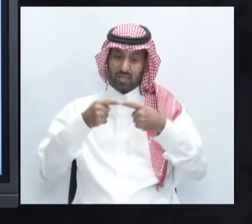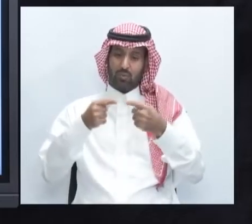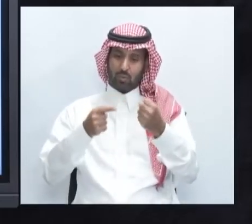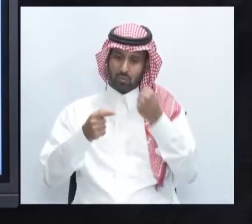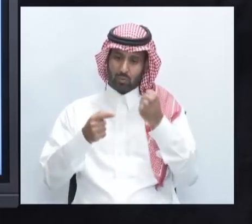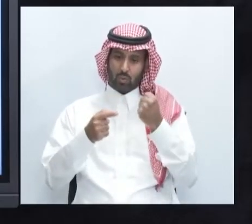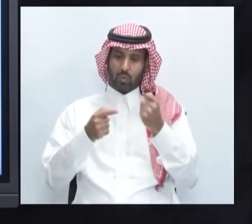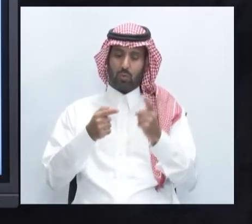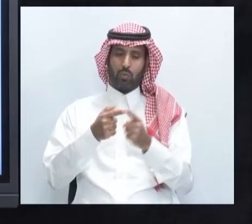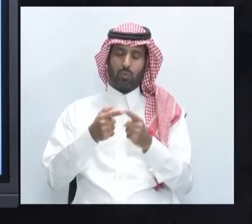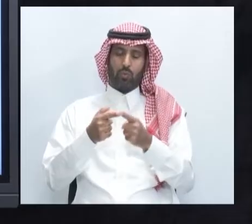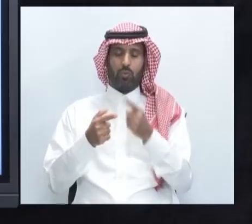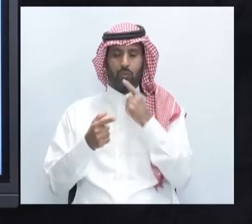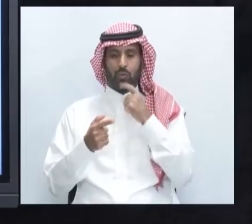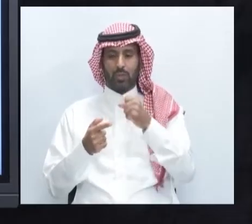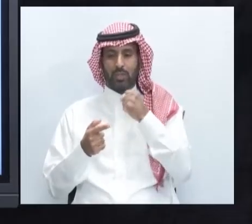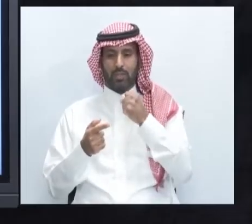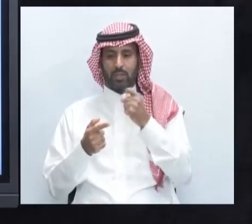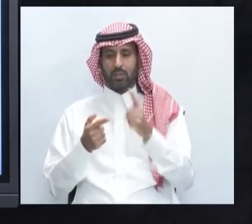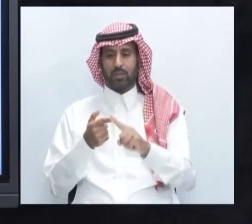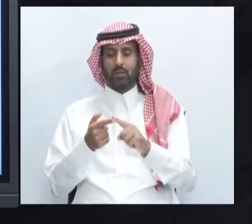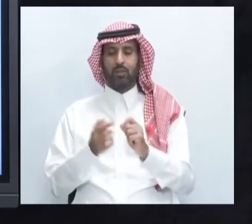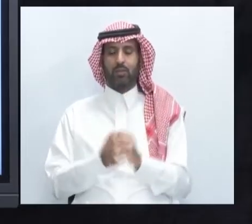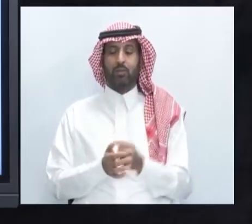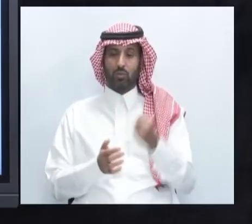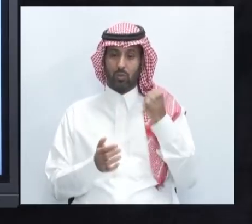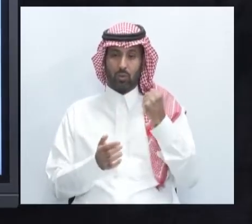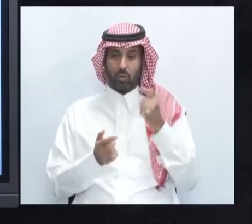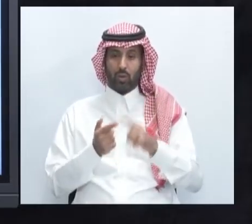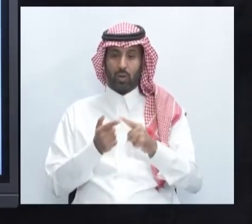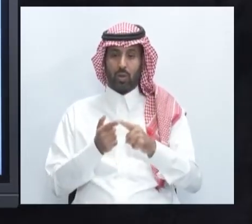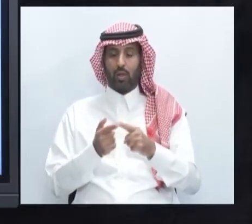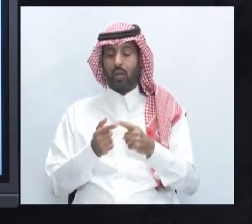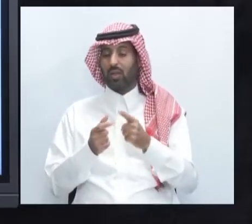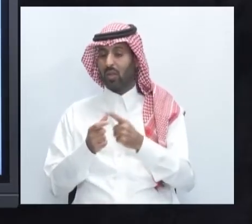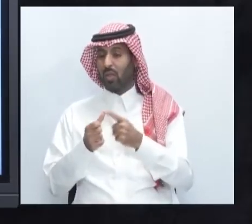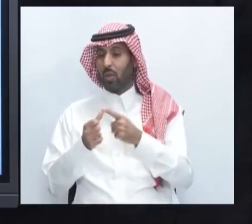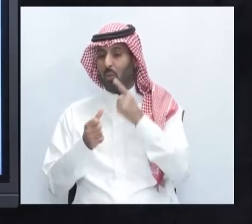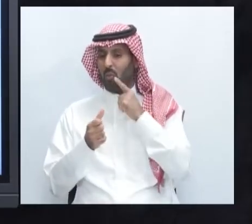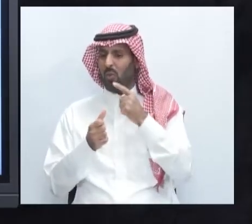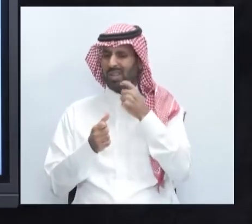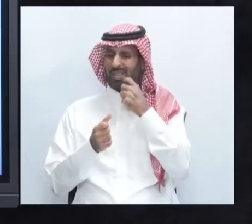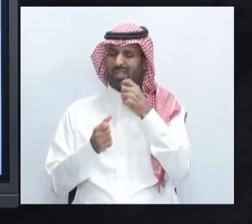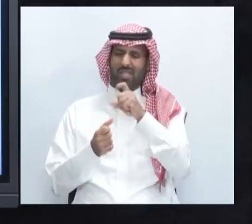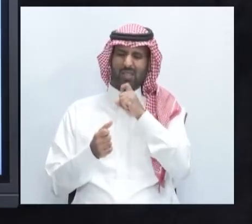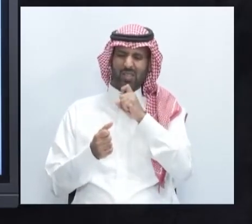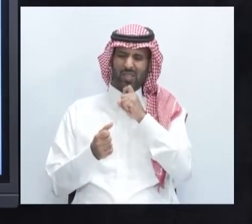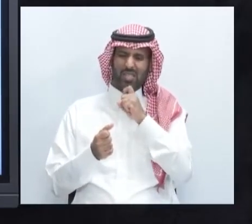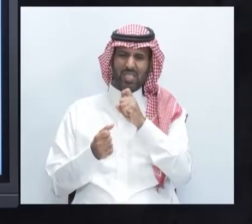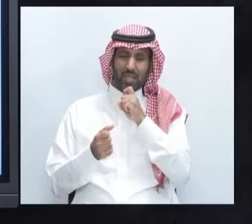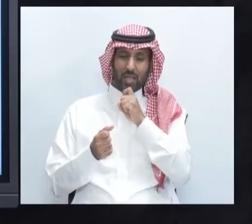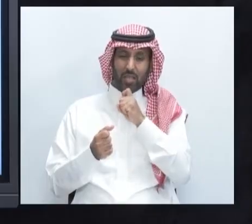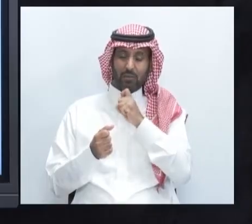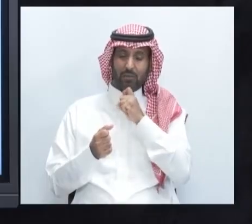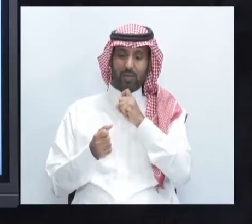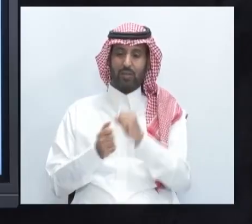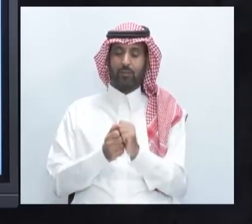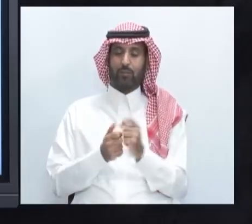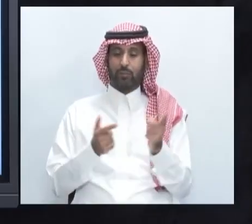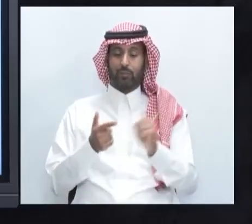something big, okay? So this is strong and this is weak, okay?